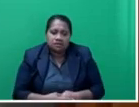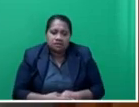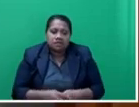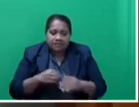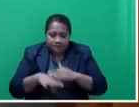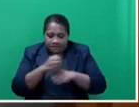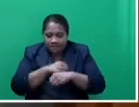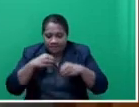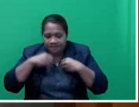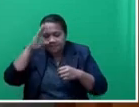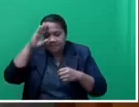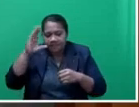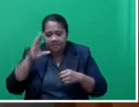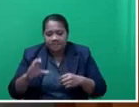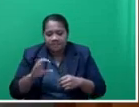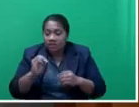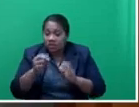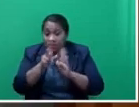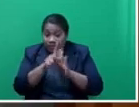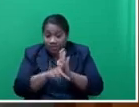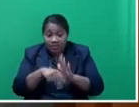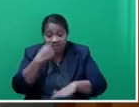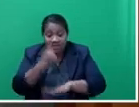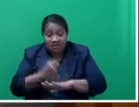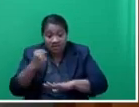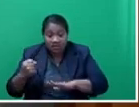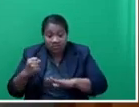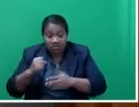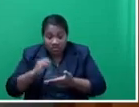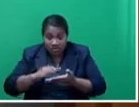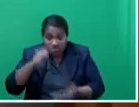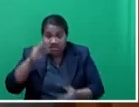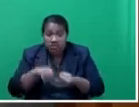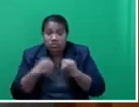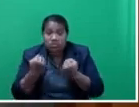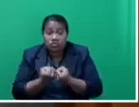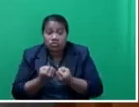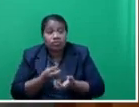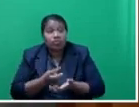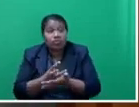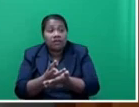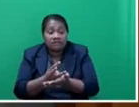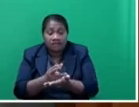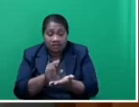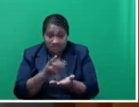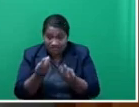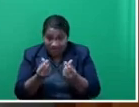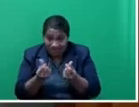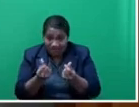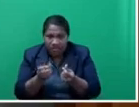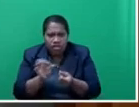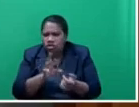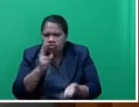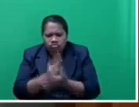country. So the policy in government having to increase the social welfare allocation does not really